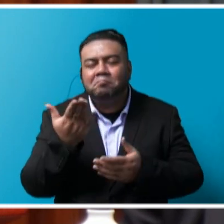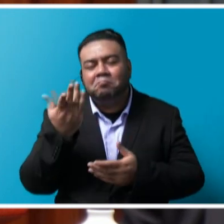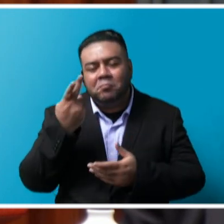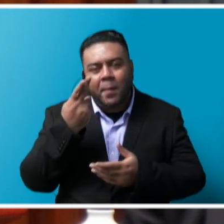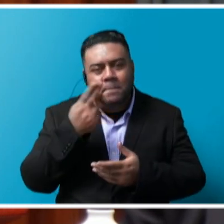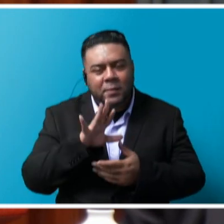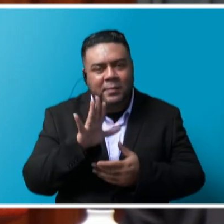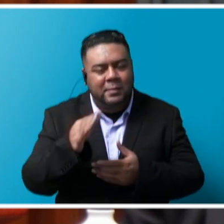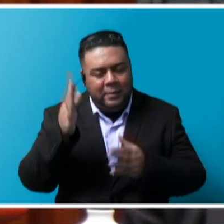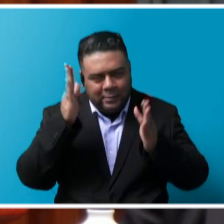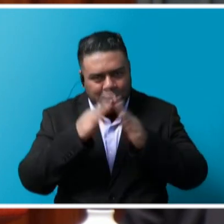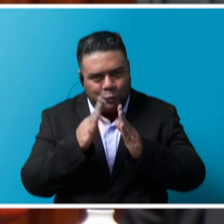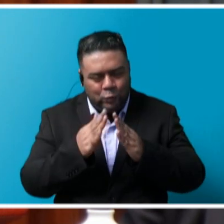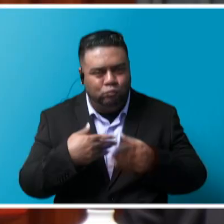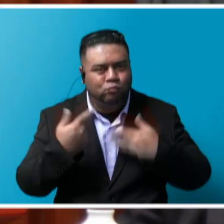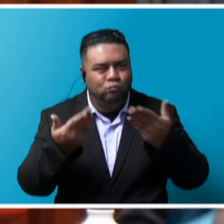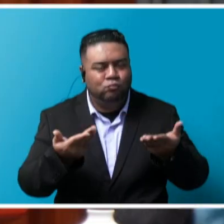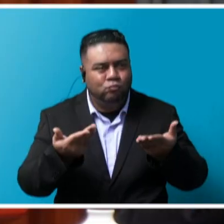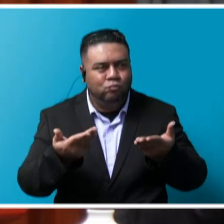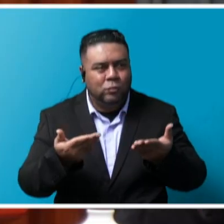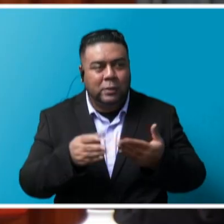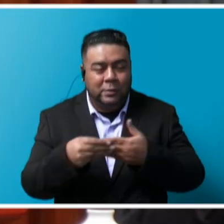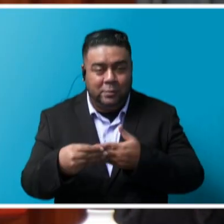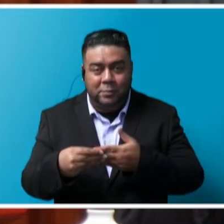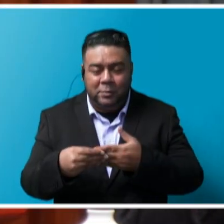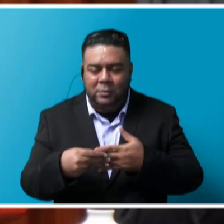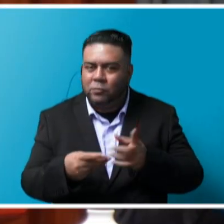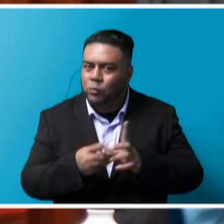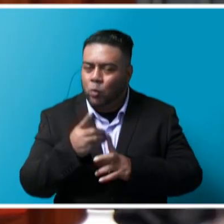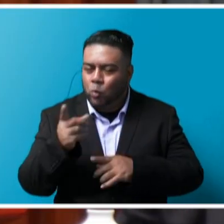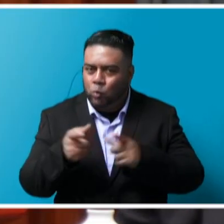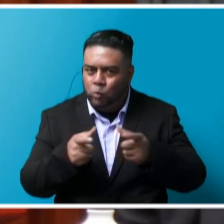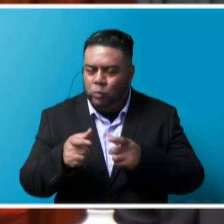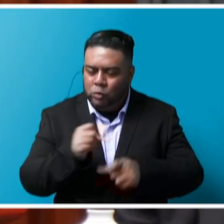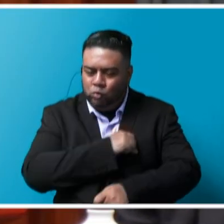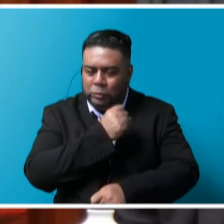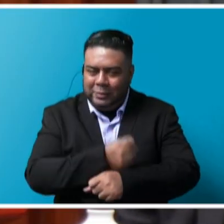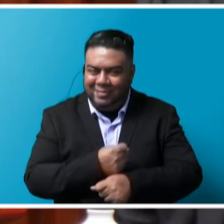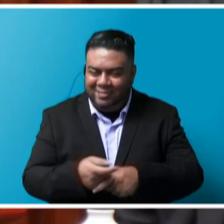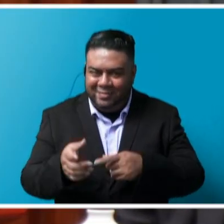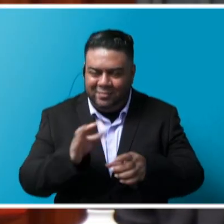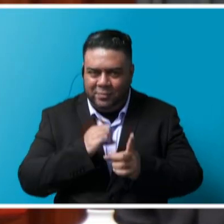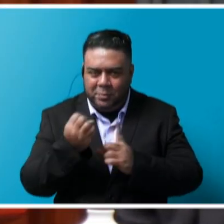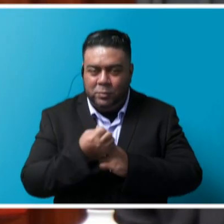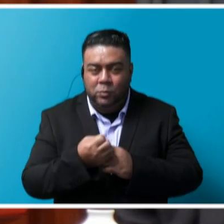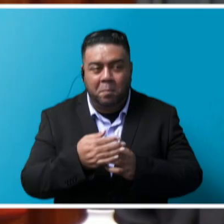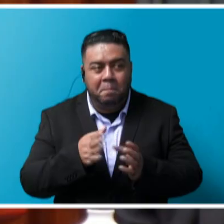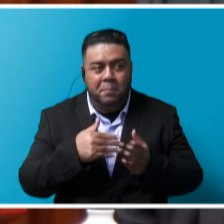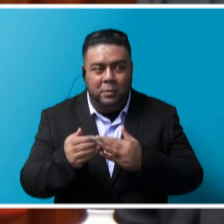municipal leadership, improve planning and development control, strengthen environmental management, and create a stronger platform